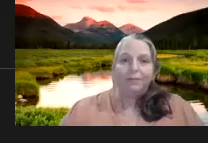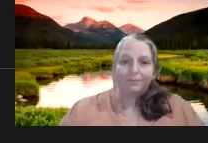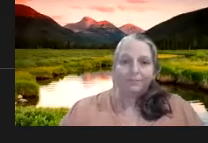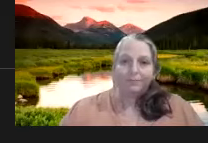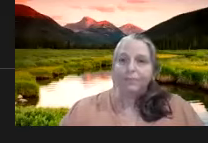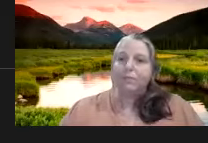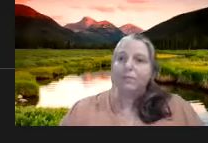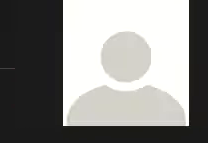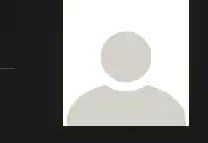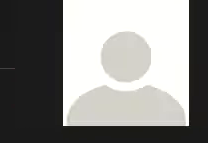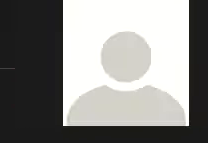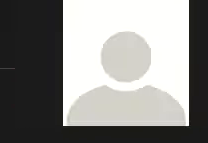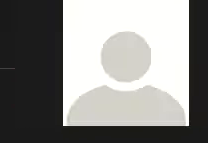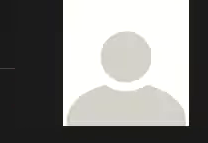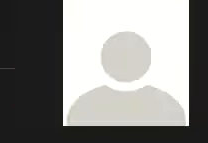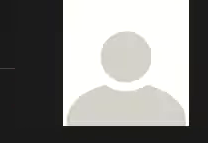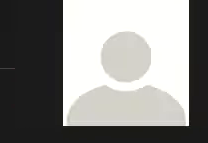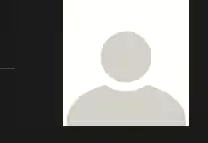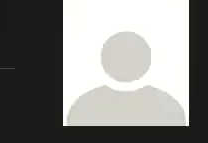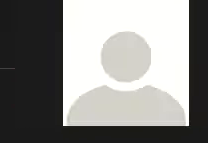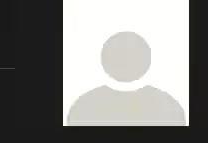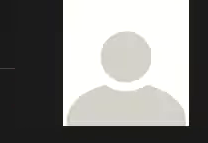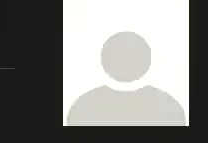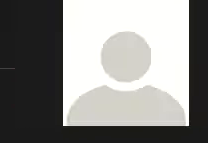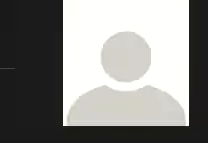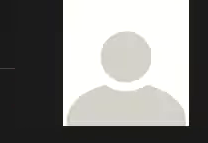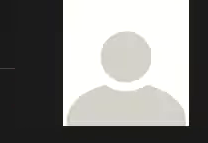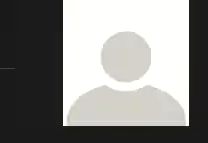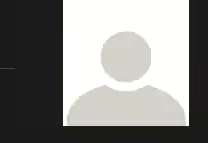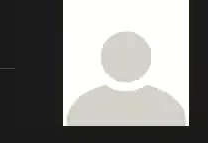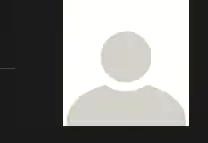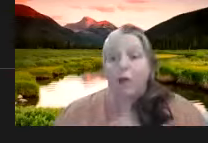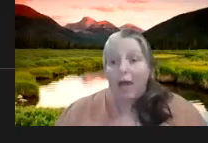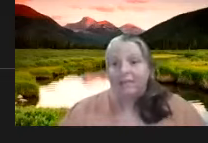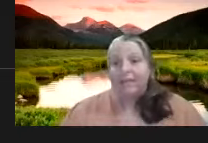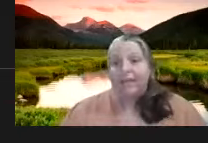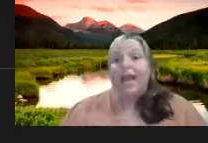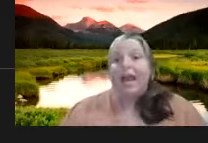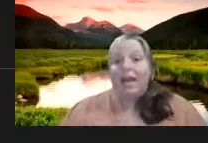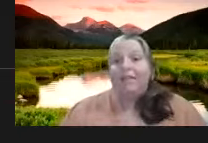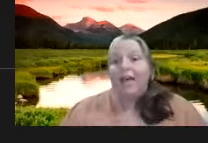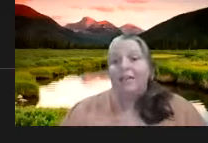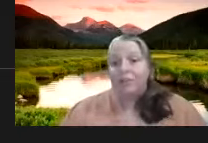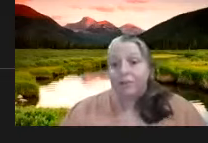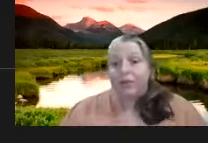COVID. Not everyone that has a disability has a caregiver. You're